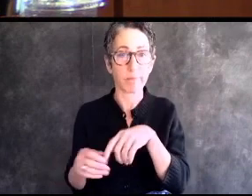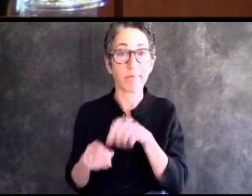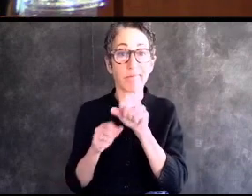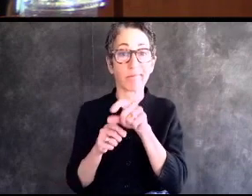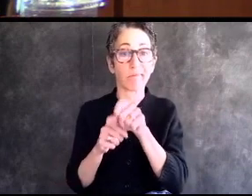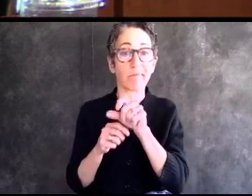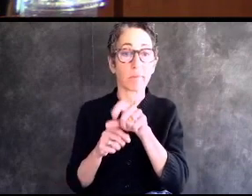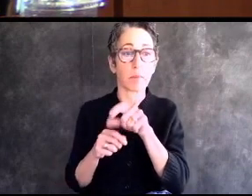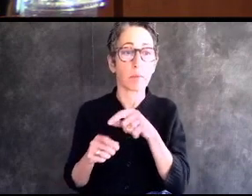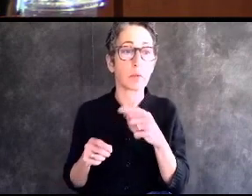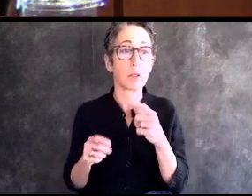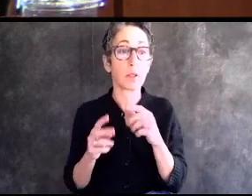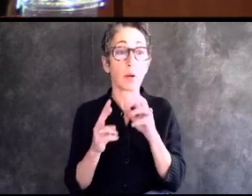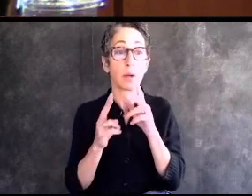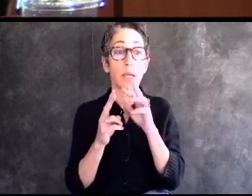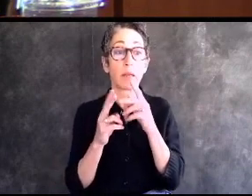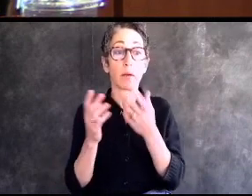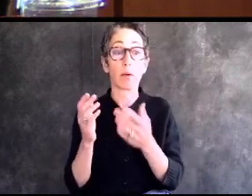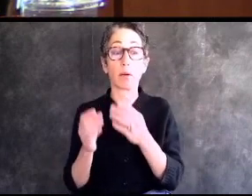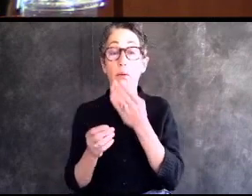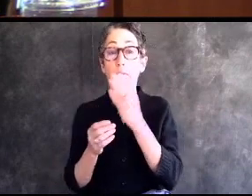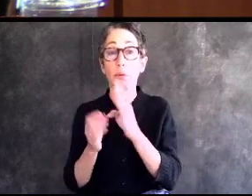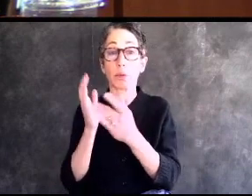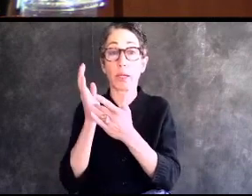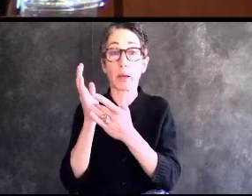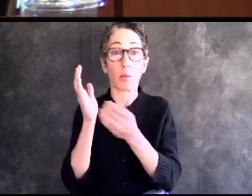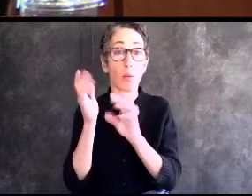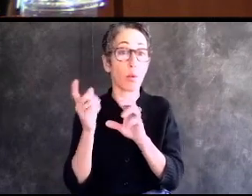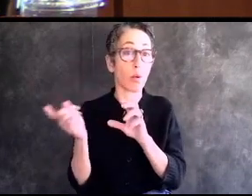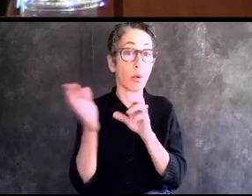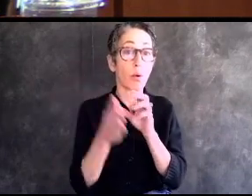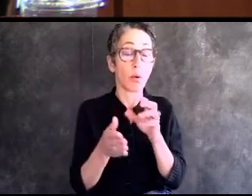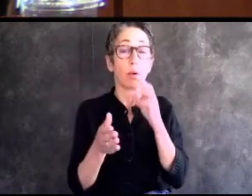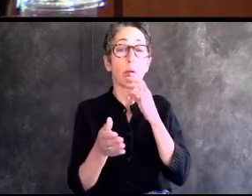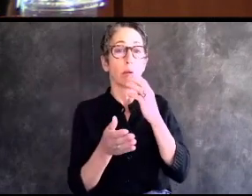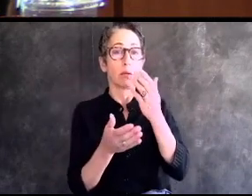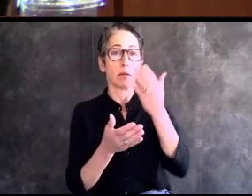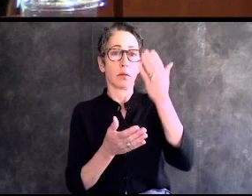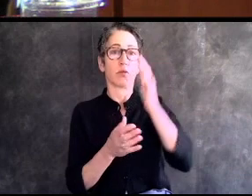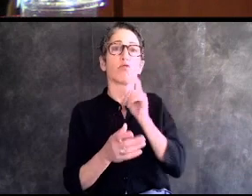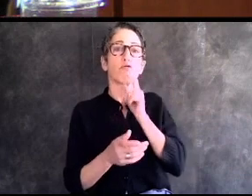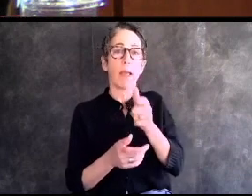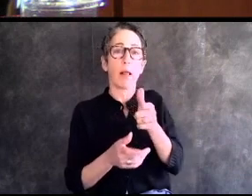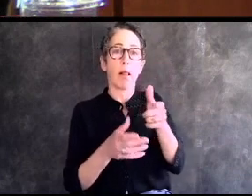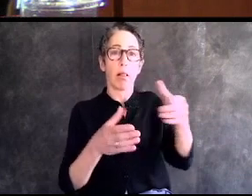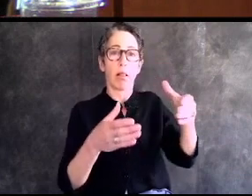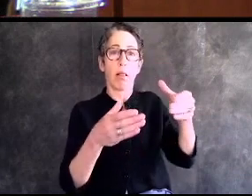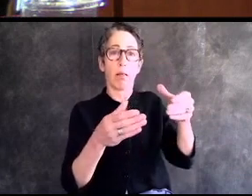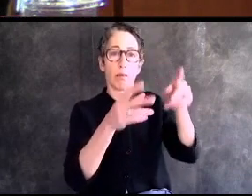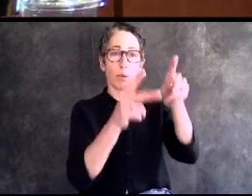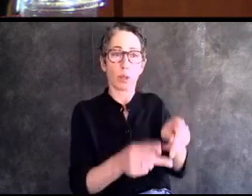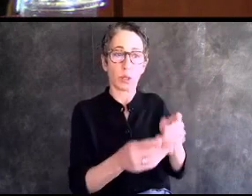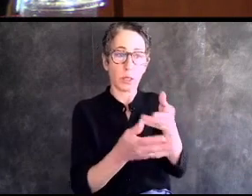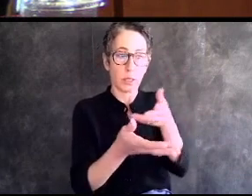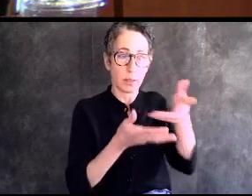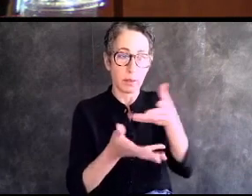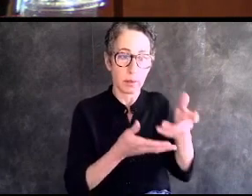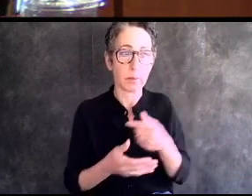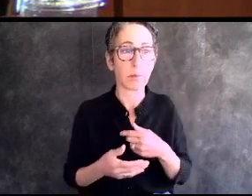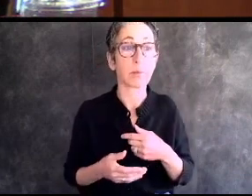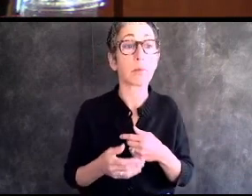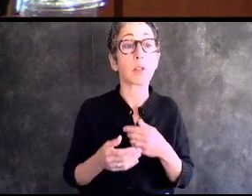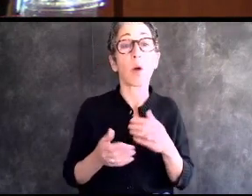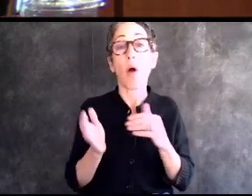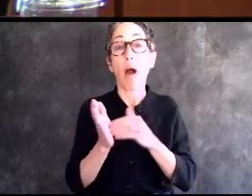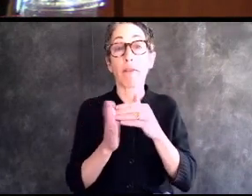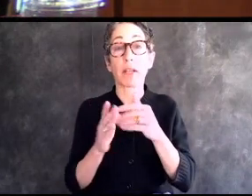either blue tick or people you have exchanged face to face. And so from that 111, people know it's from the government and they